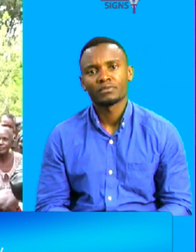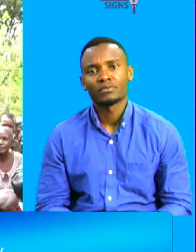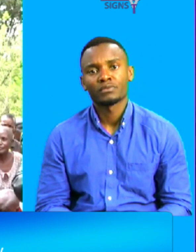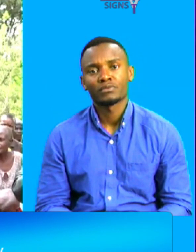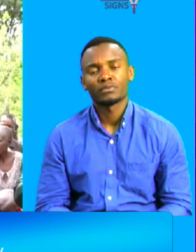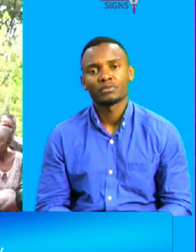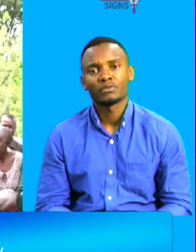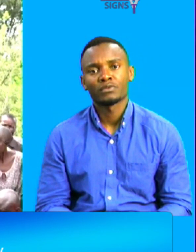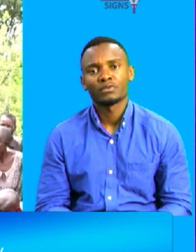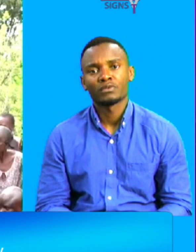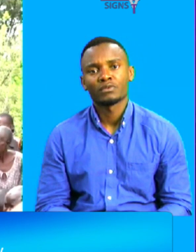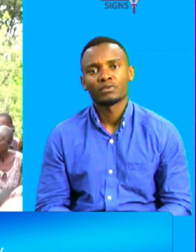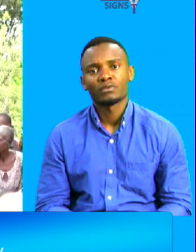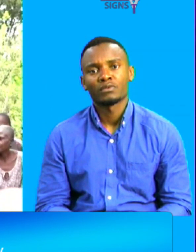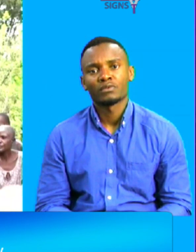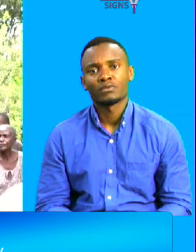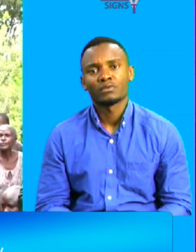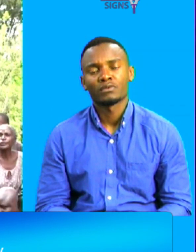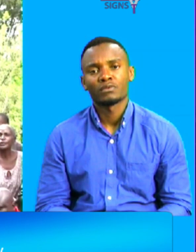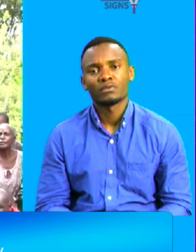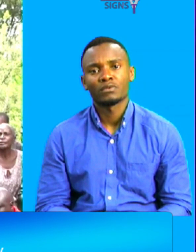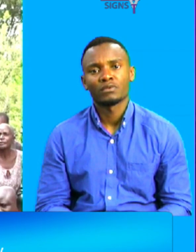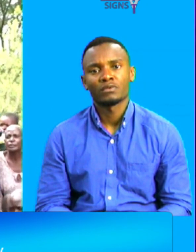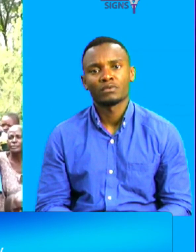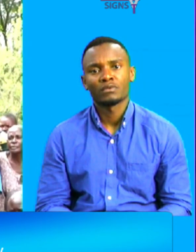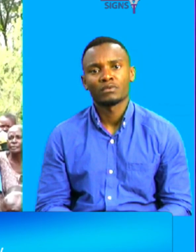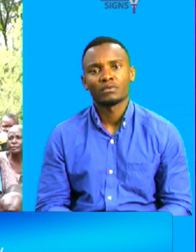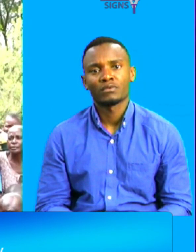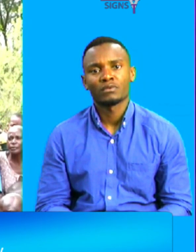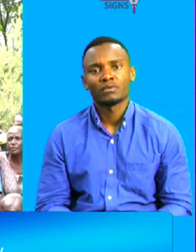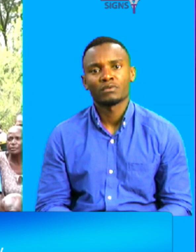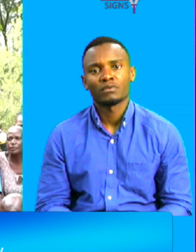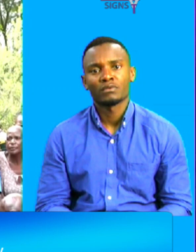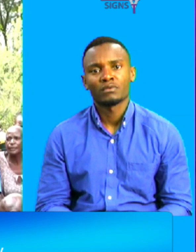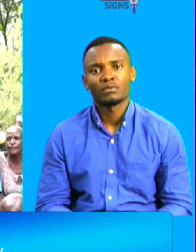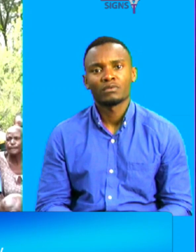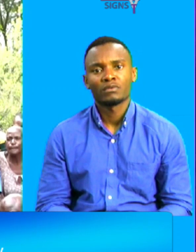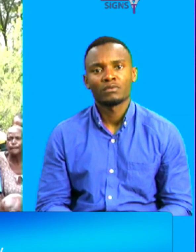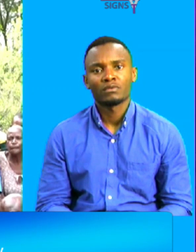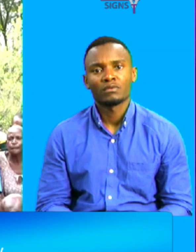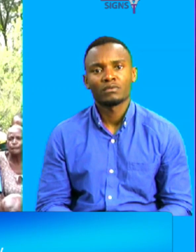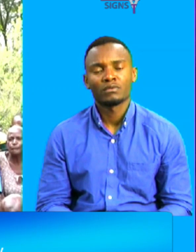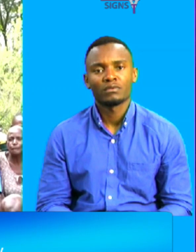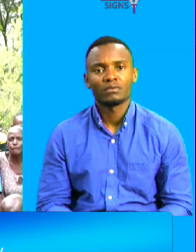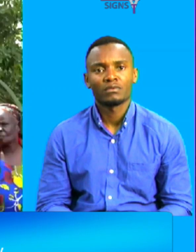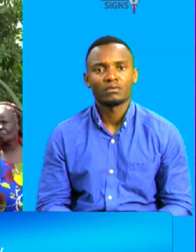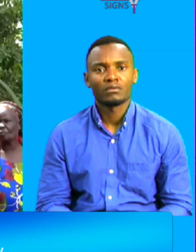Mambo mawili kwa hawa before they talk. Nataka waniambie kwamba wameshatoa hii polisi inaitwa Rono na kila